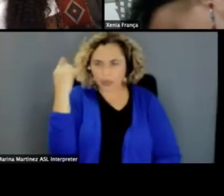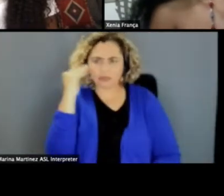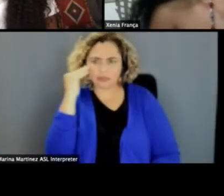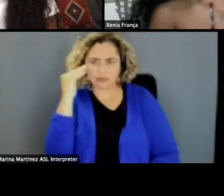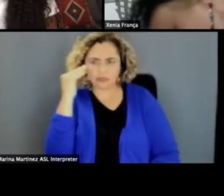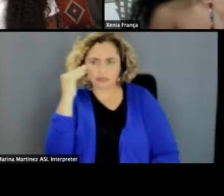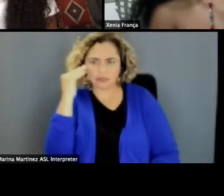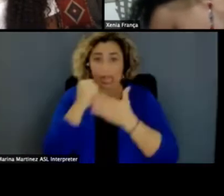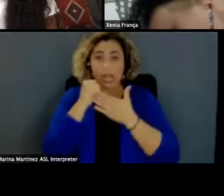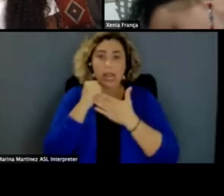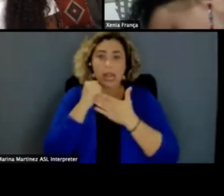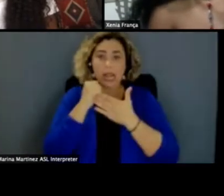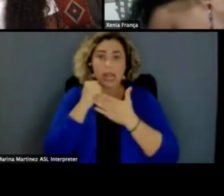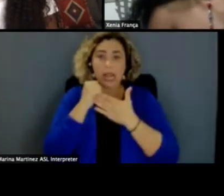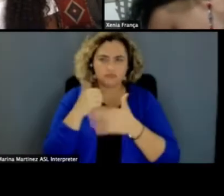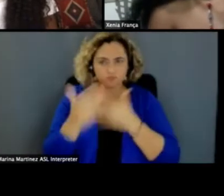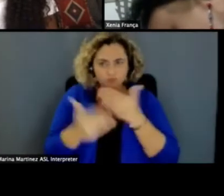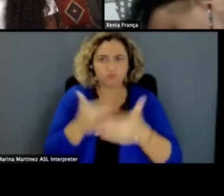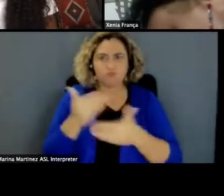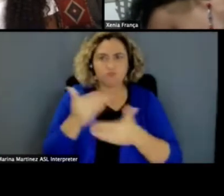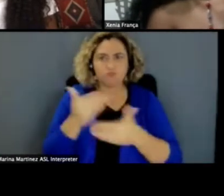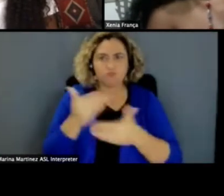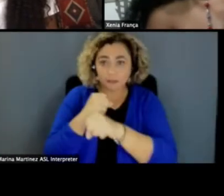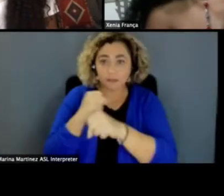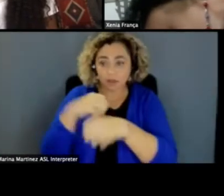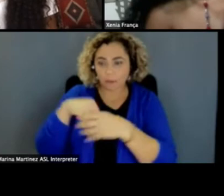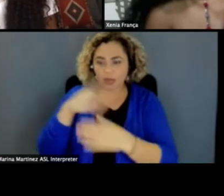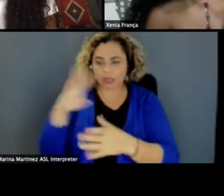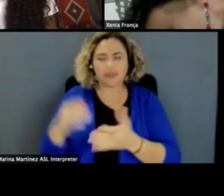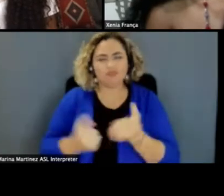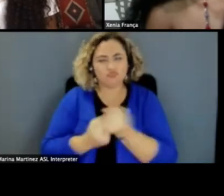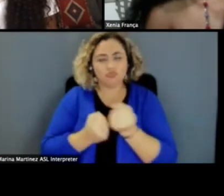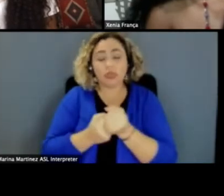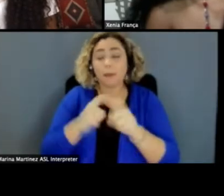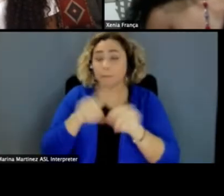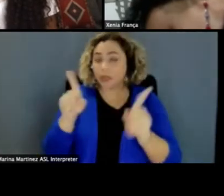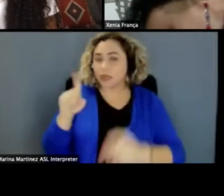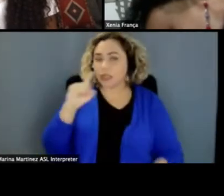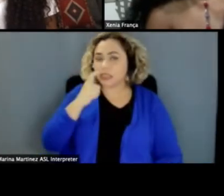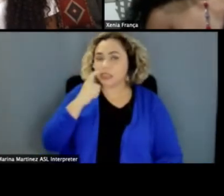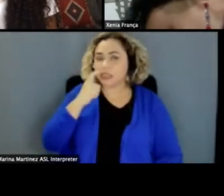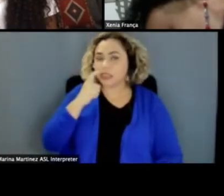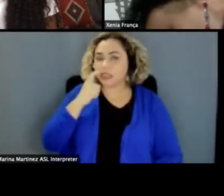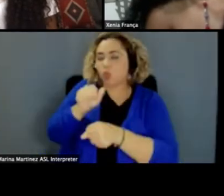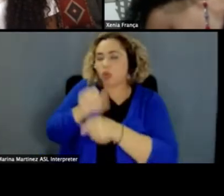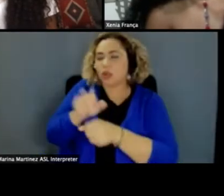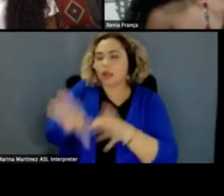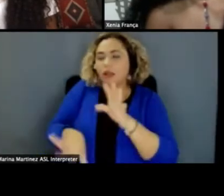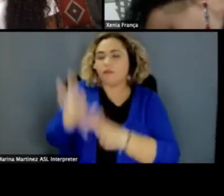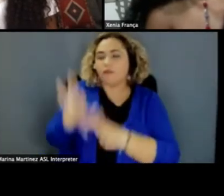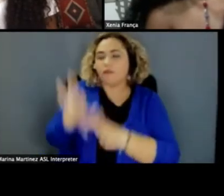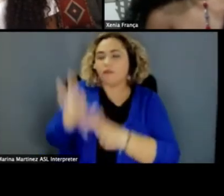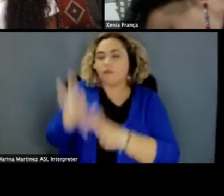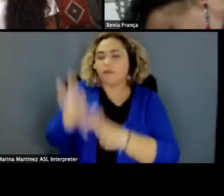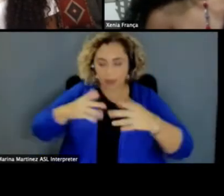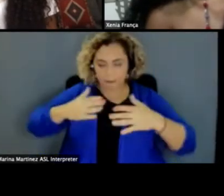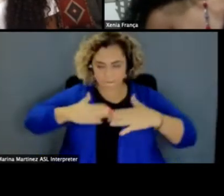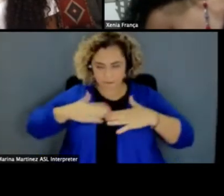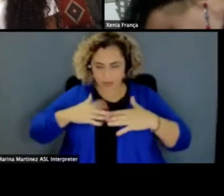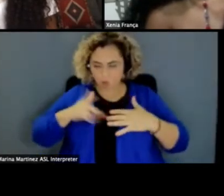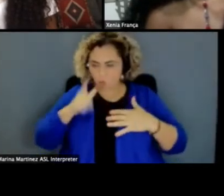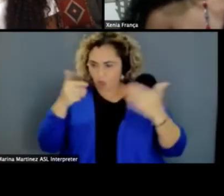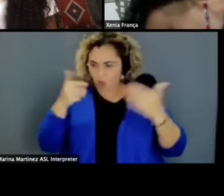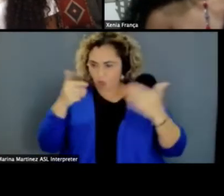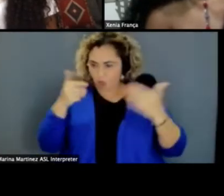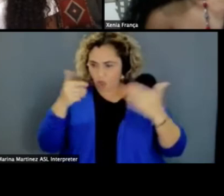helped move along this fight in Brazil, but Xenia's work is about finding her place in society, making herself